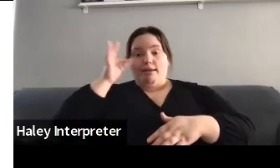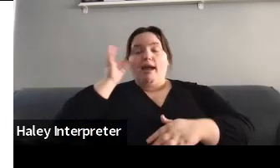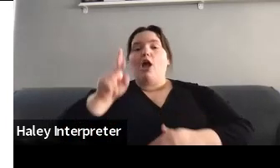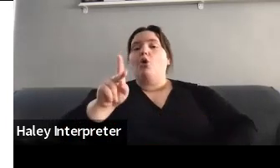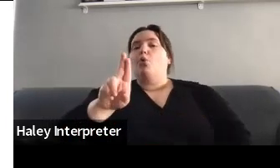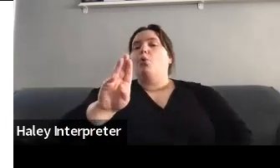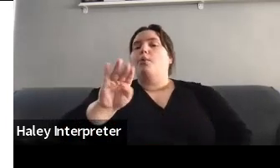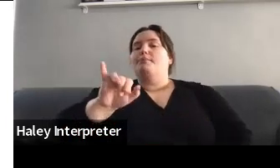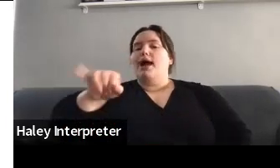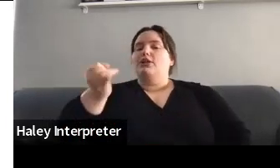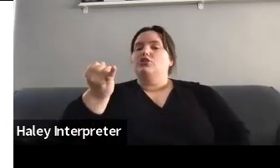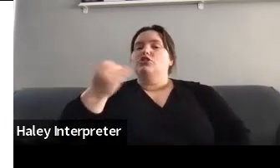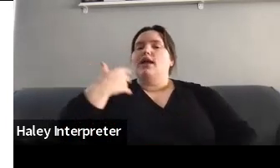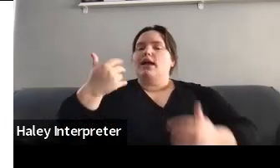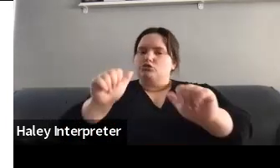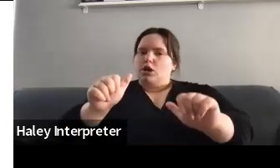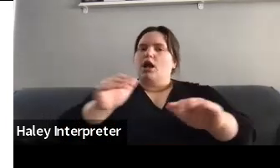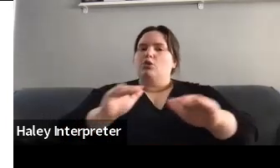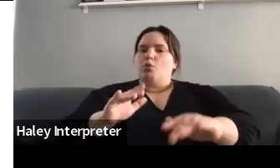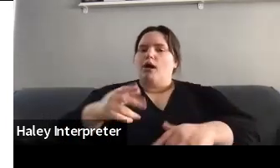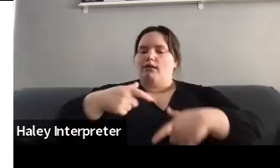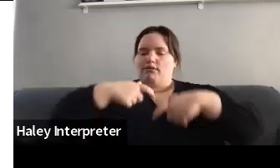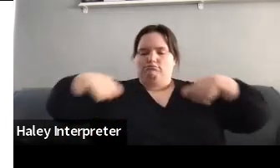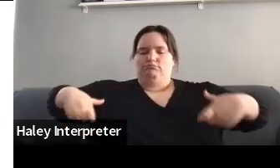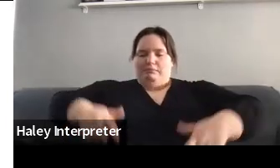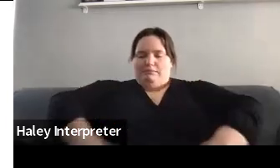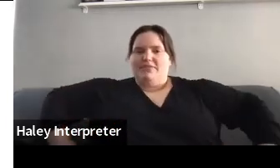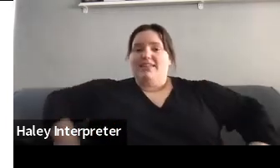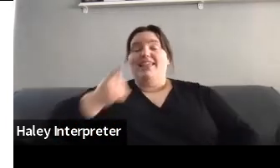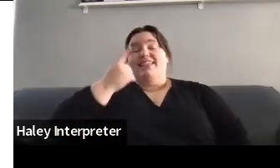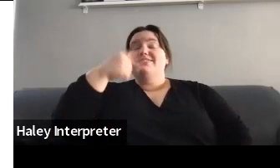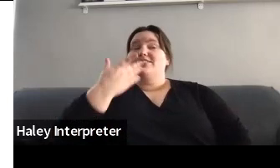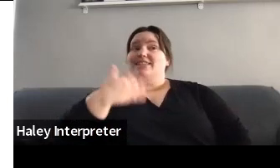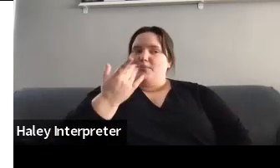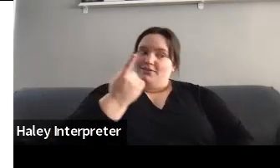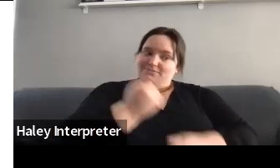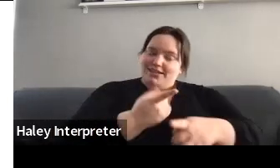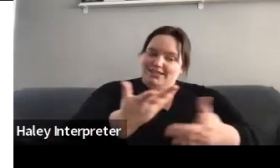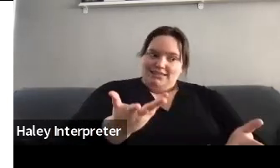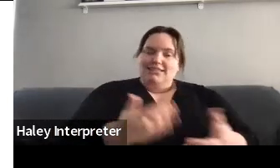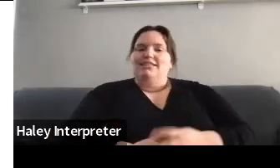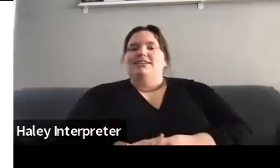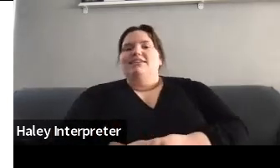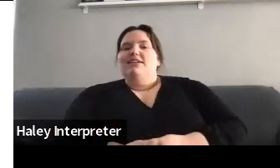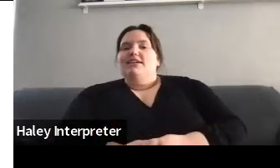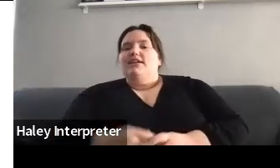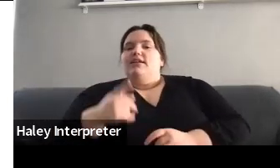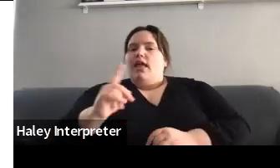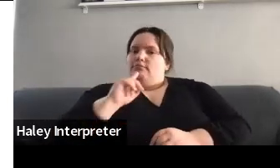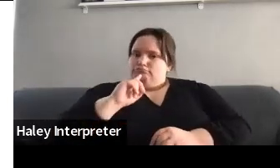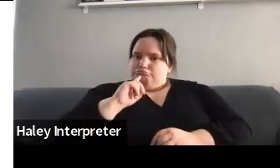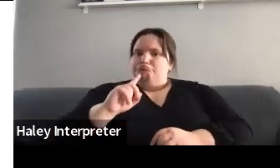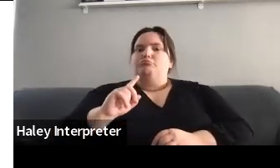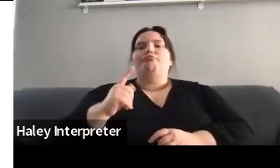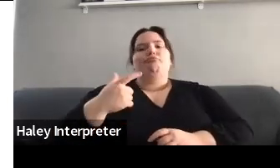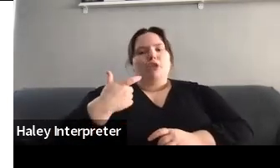I tried the walking harness with him. He looks oh so happy, doesn't he? And he actually walked around in it a